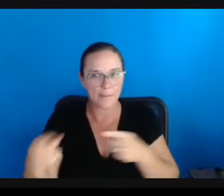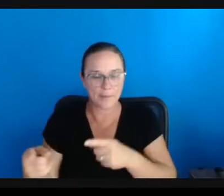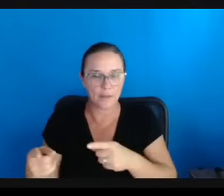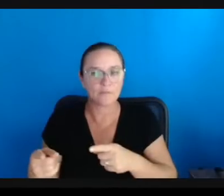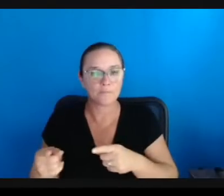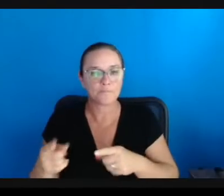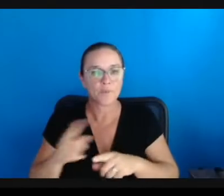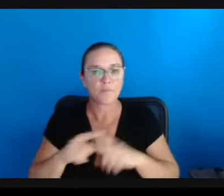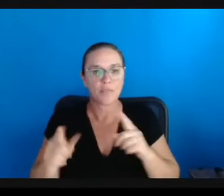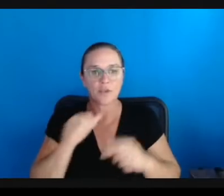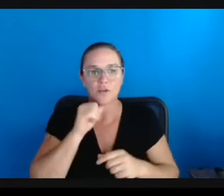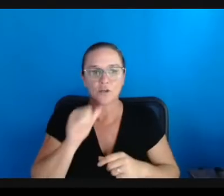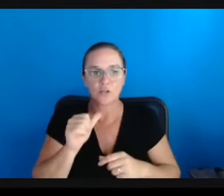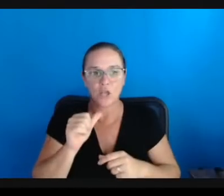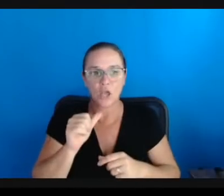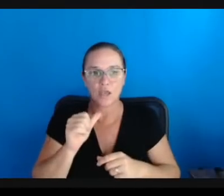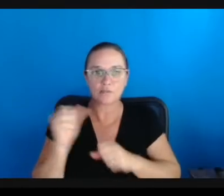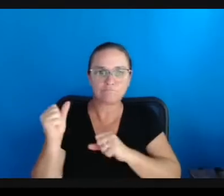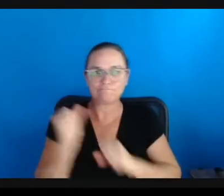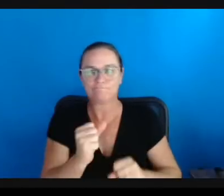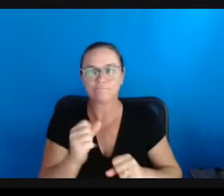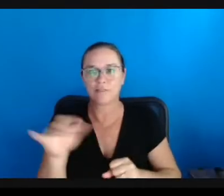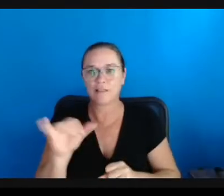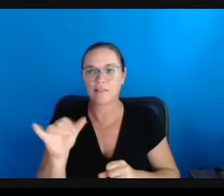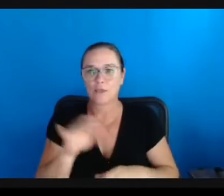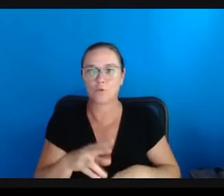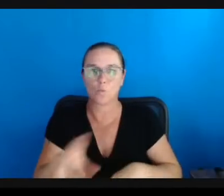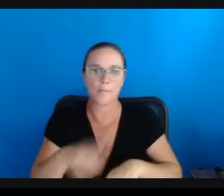They're not as intense as they might usually be.